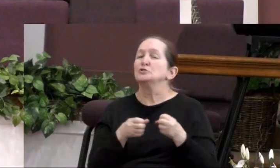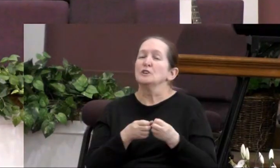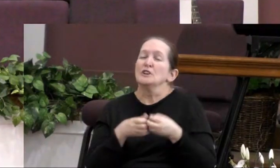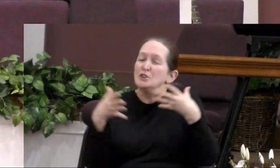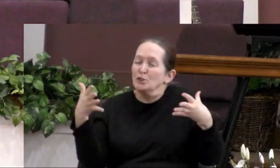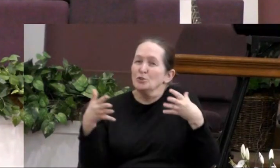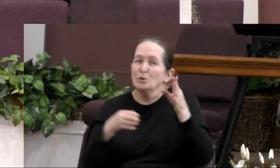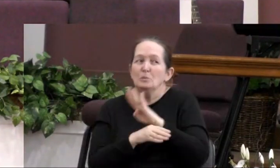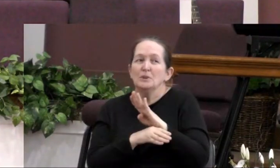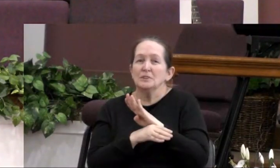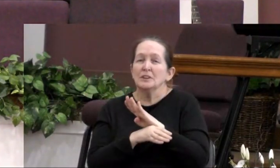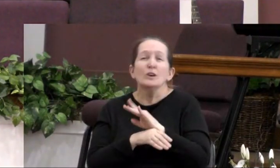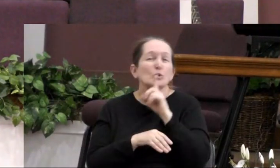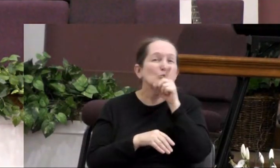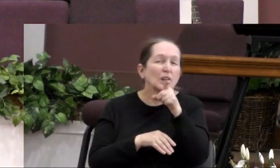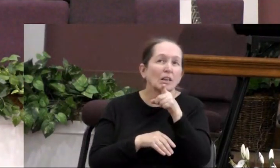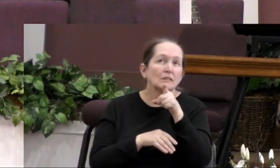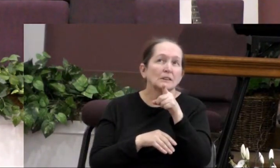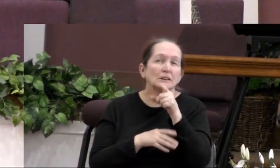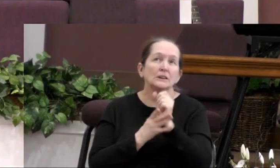And in reality, a lot of it,